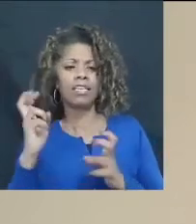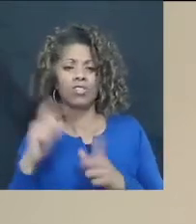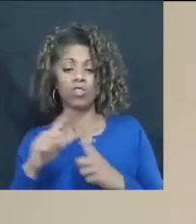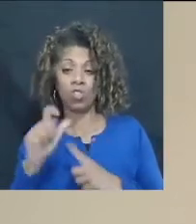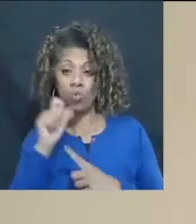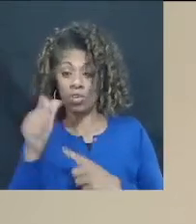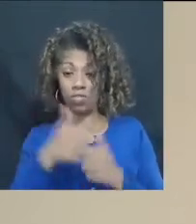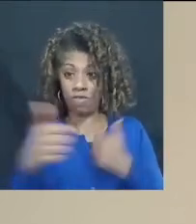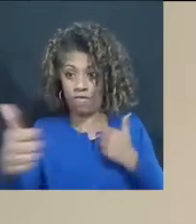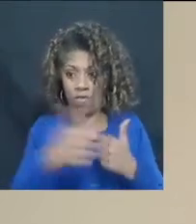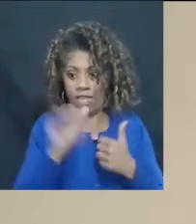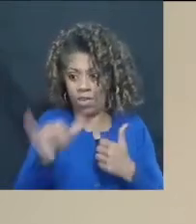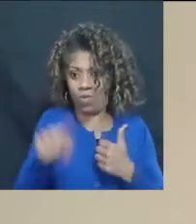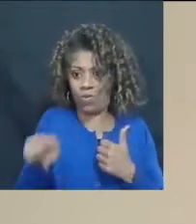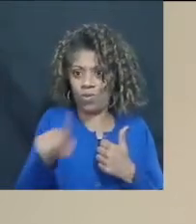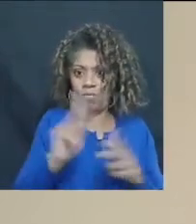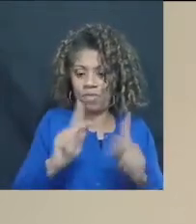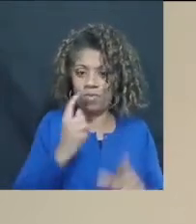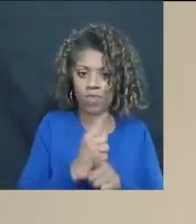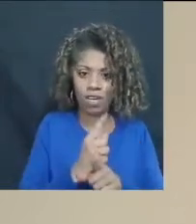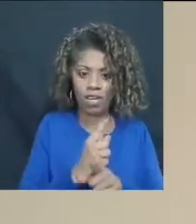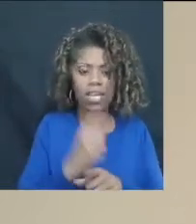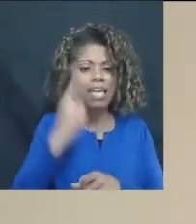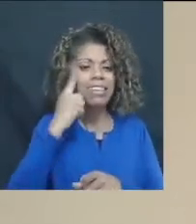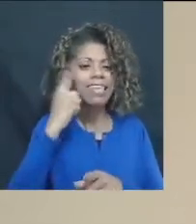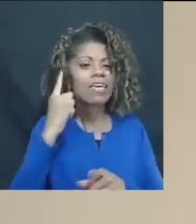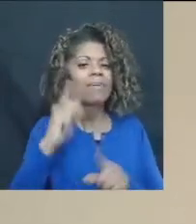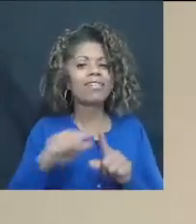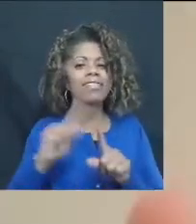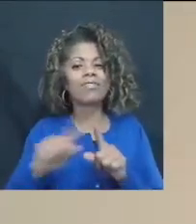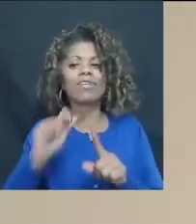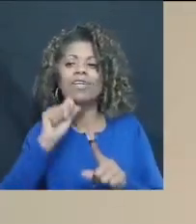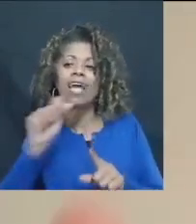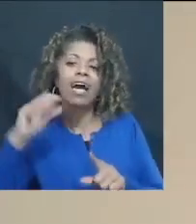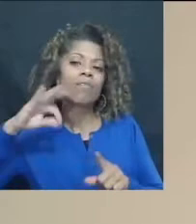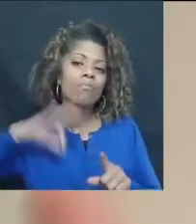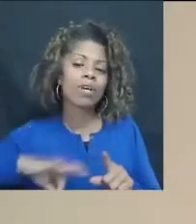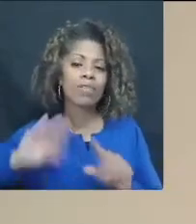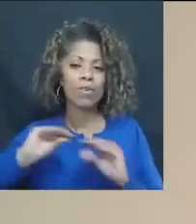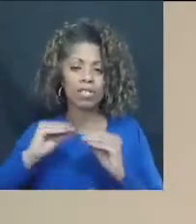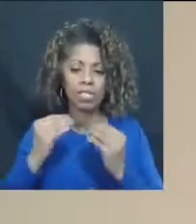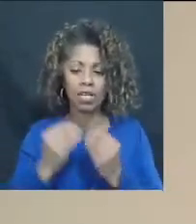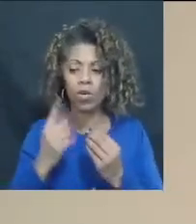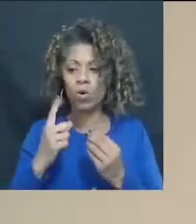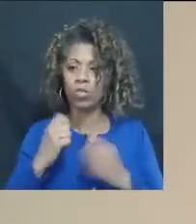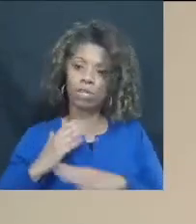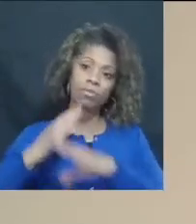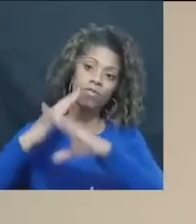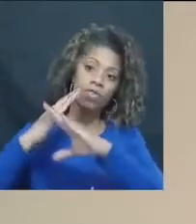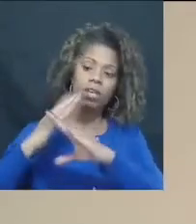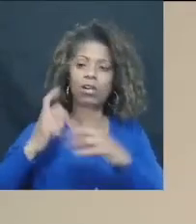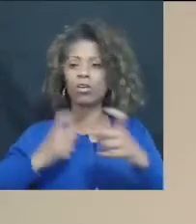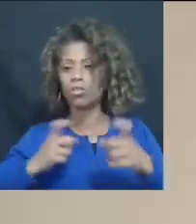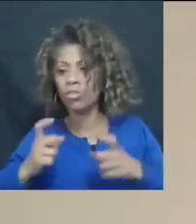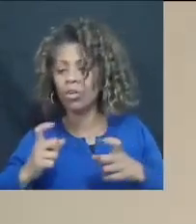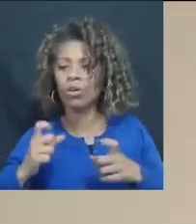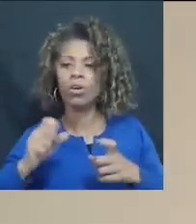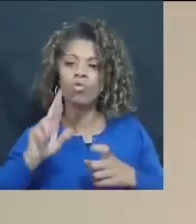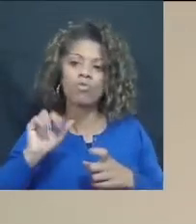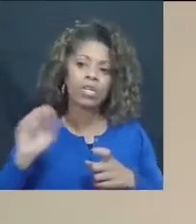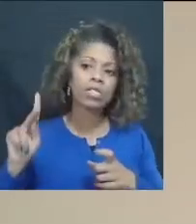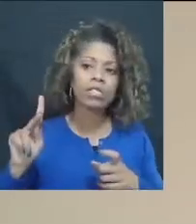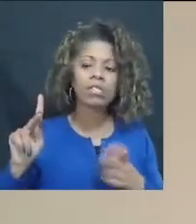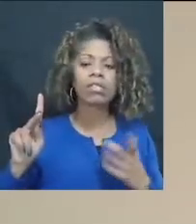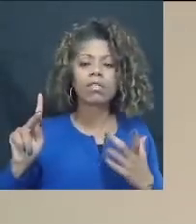you, right? Think about all these nonprofit programs that seek to prevent or control the threat or risk of inner city